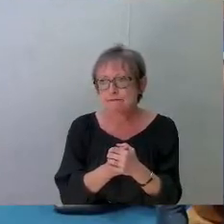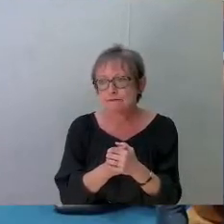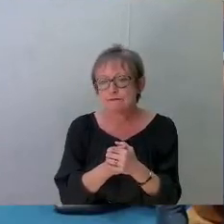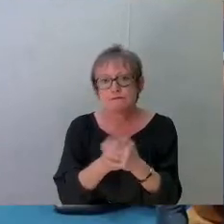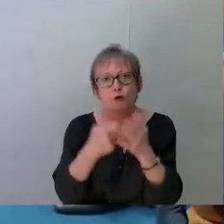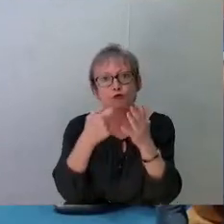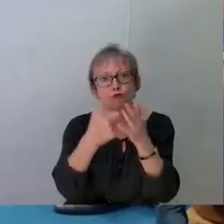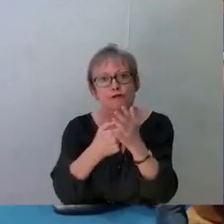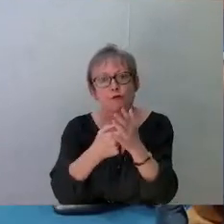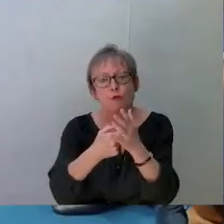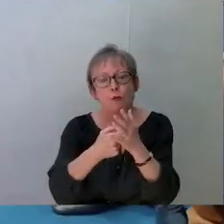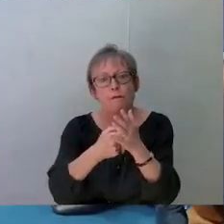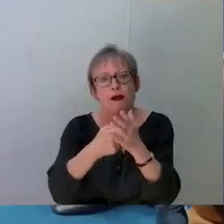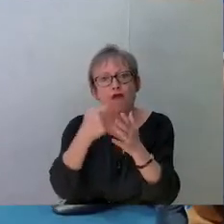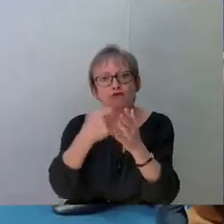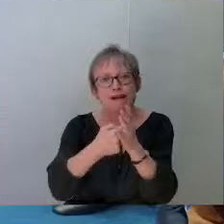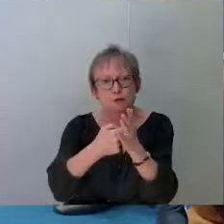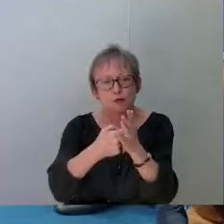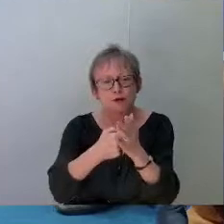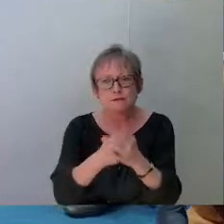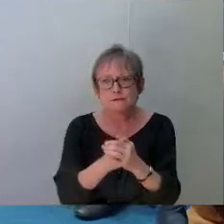Ridvan Kuchuk.